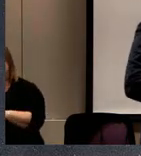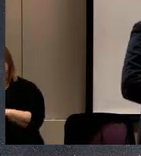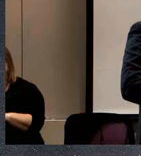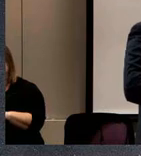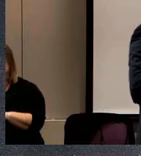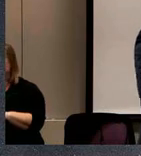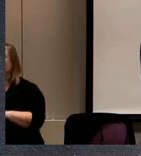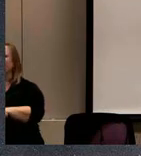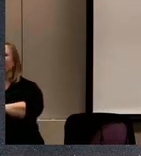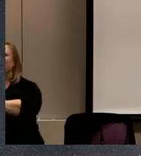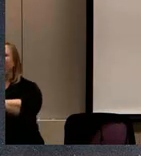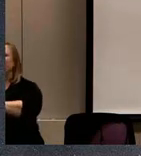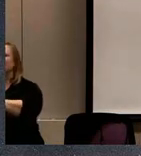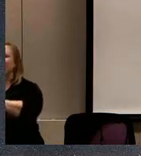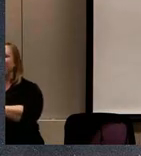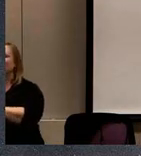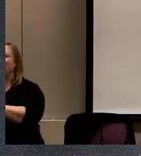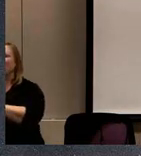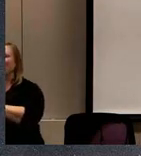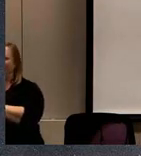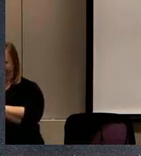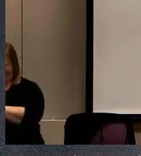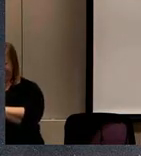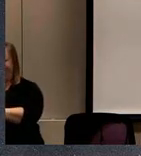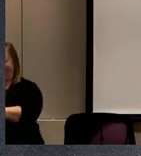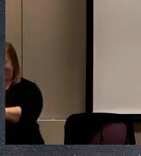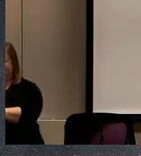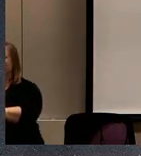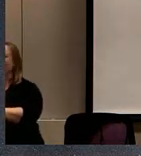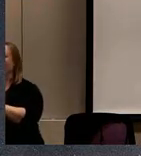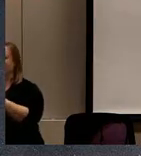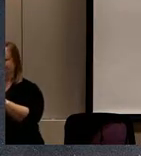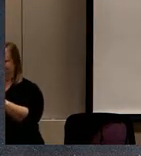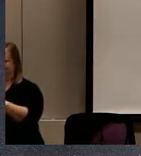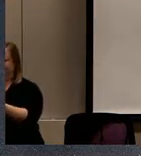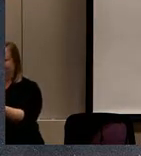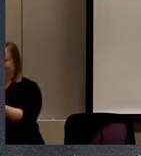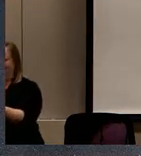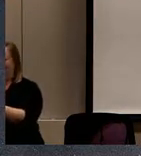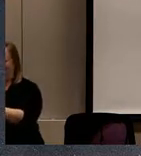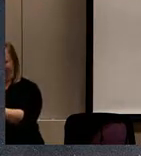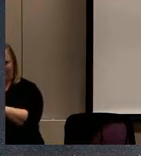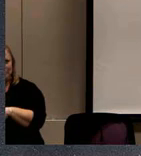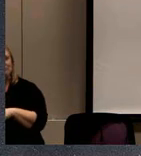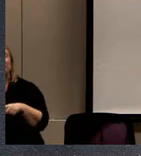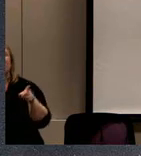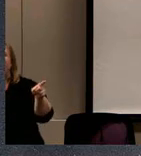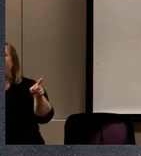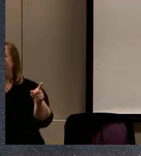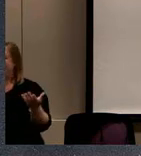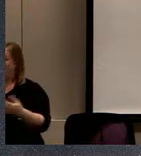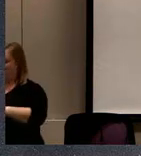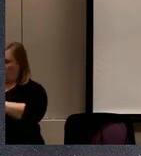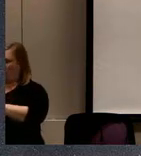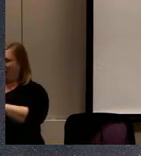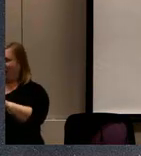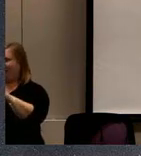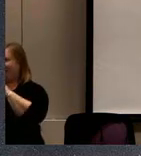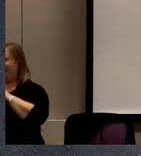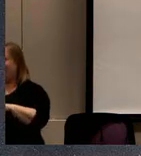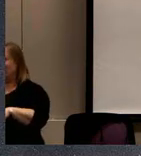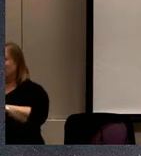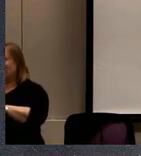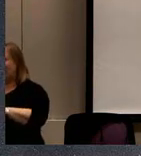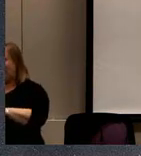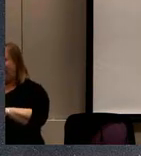on demographics, which again, we'll talk more about those demographics in a minute. As for myself, I've been with AAA for about 12, almost